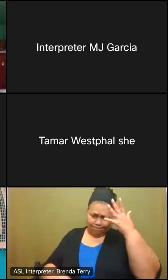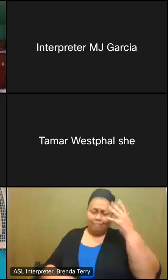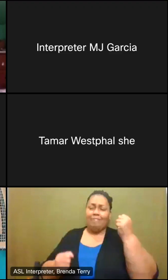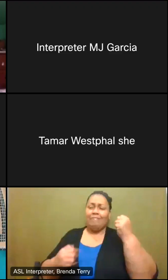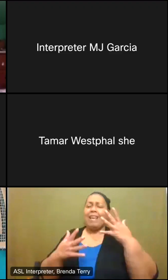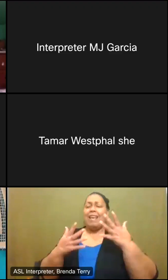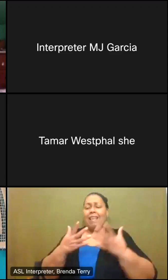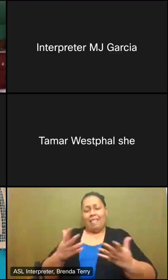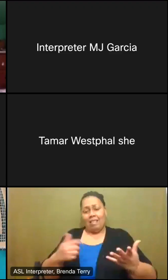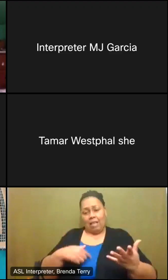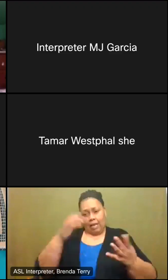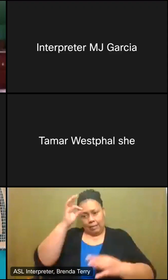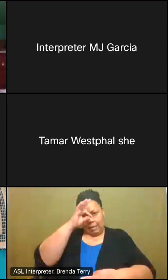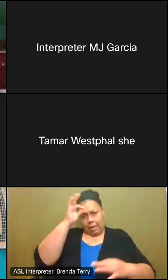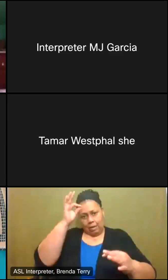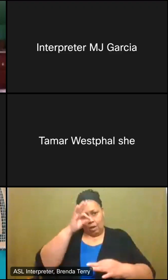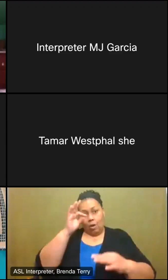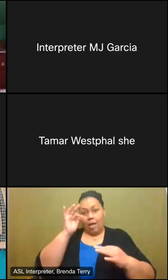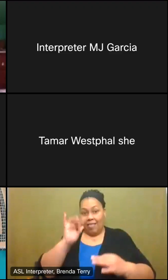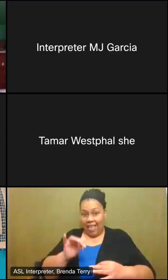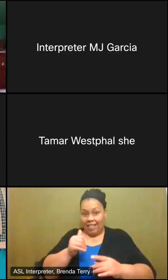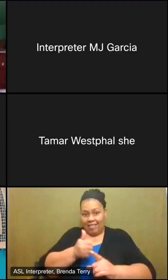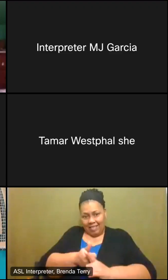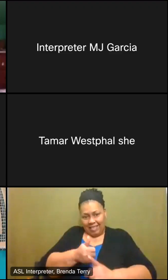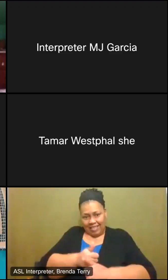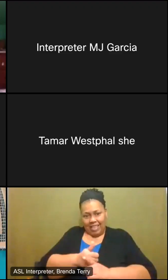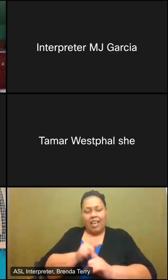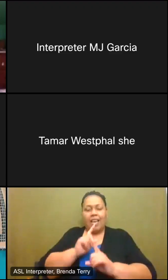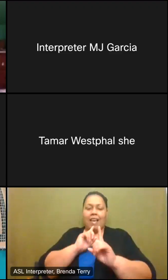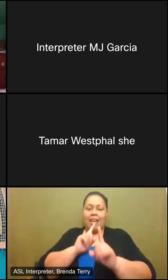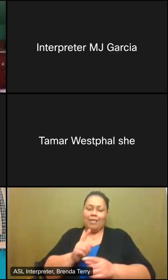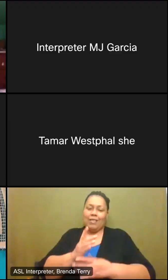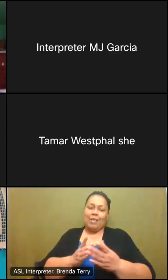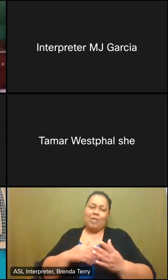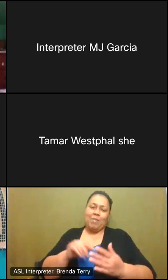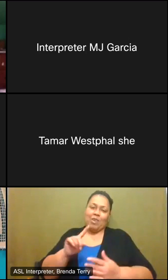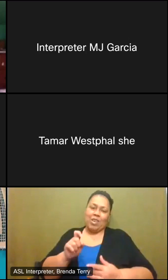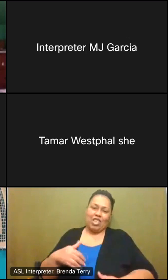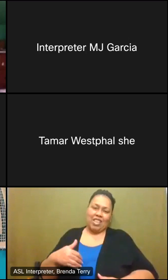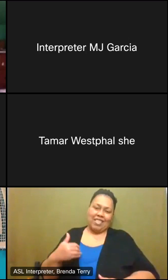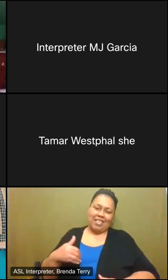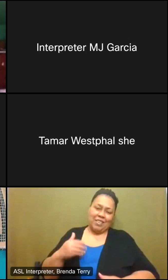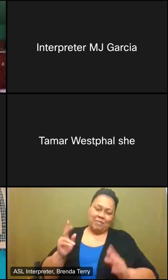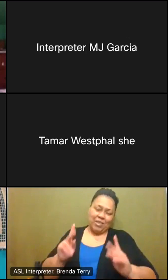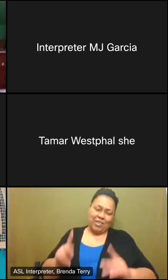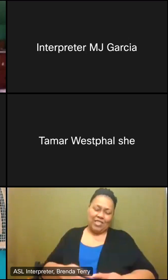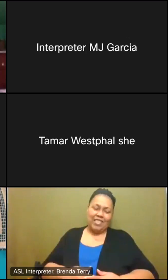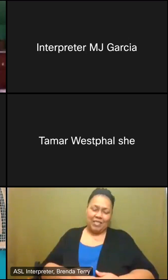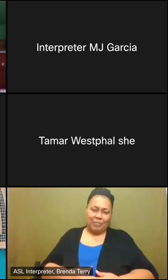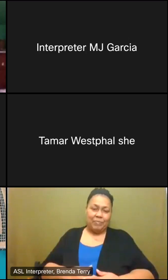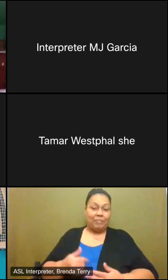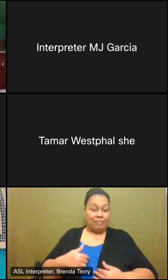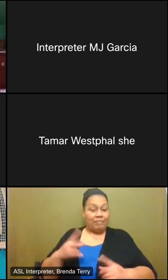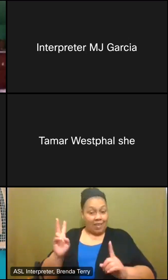know that were answers to some of my questions that I had as a young person. And I applied